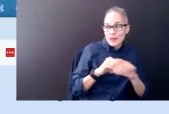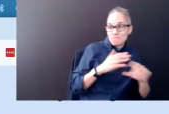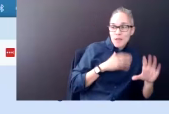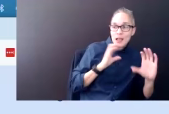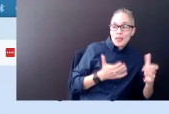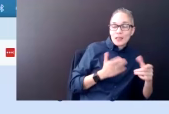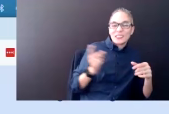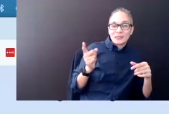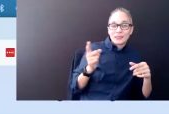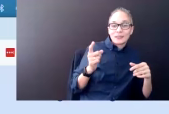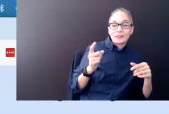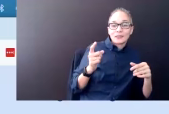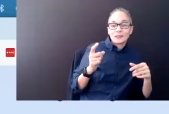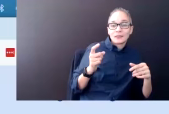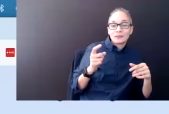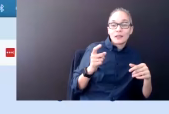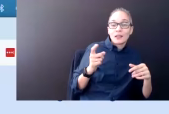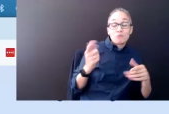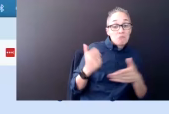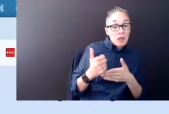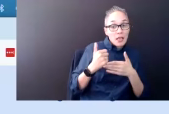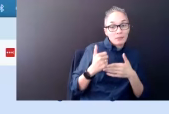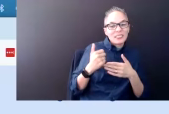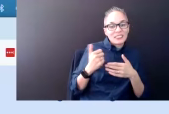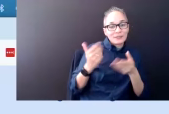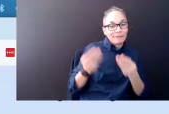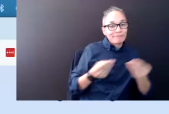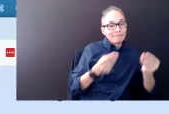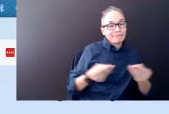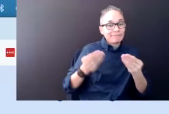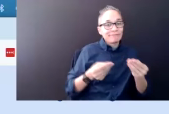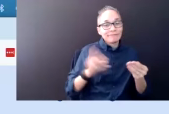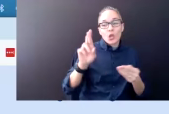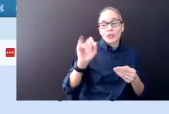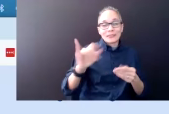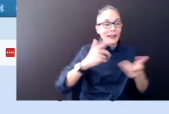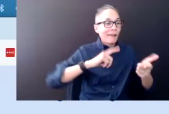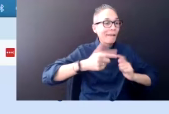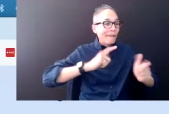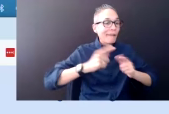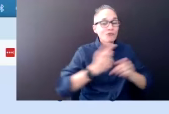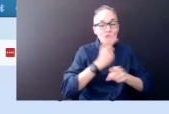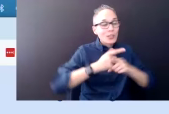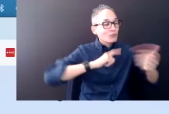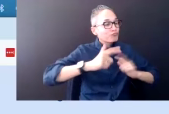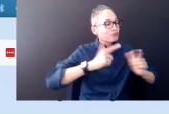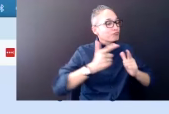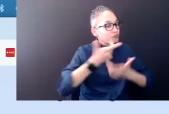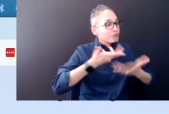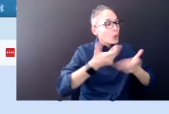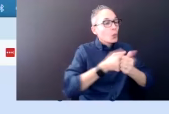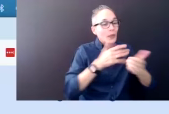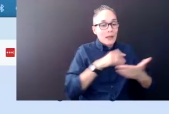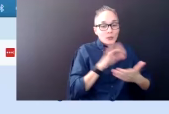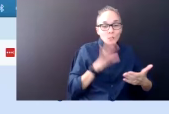well. And what's nice is that this helps kind of facilitate the RSI for me because I can see when when AI says,